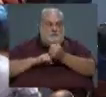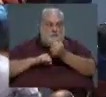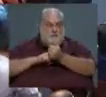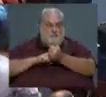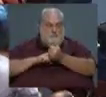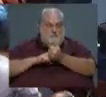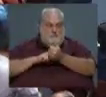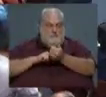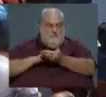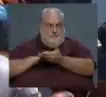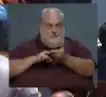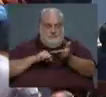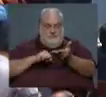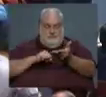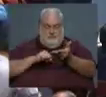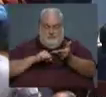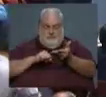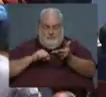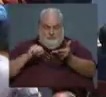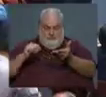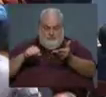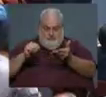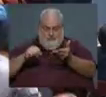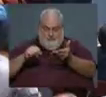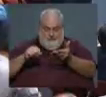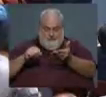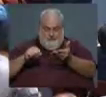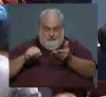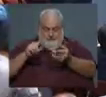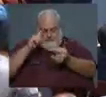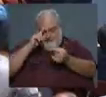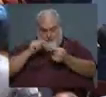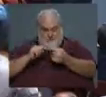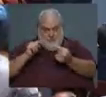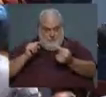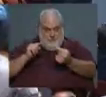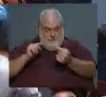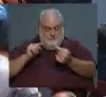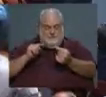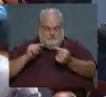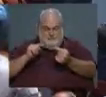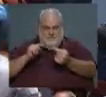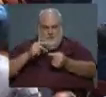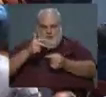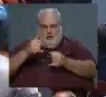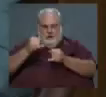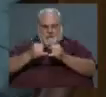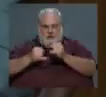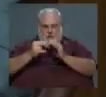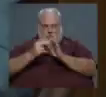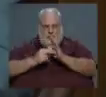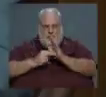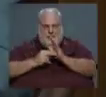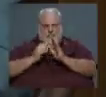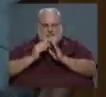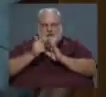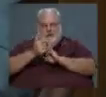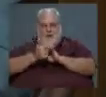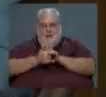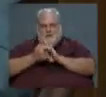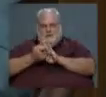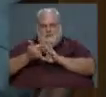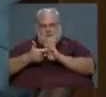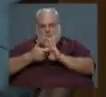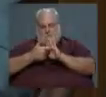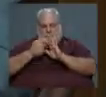place this ordinance on third and final reading. All in favor indicate by saying aye. Aye. Opposed, say nay. Third and final reading, please. An ordinance to dispense